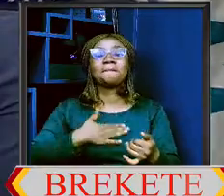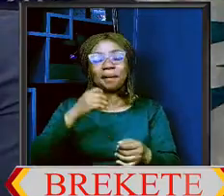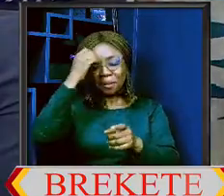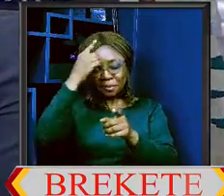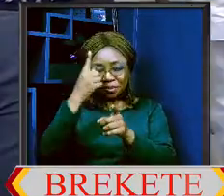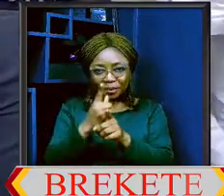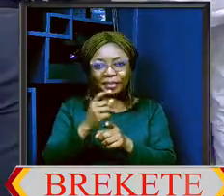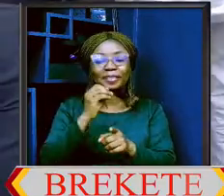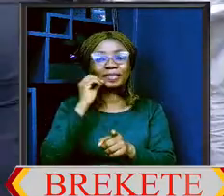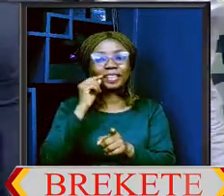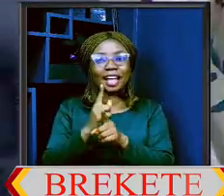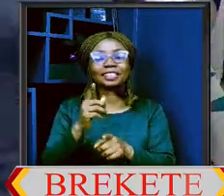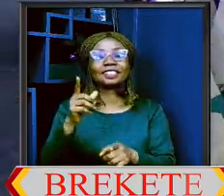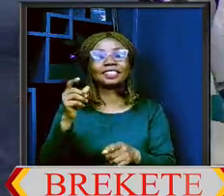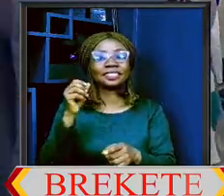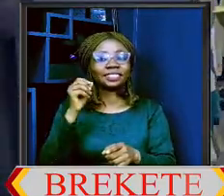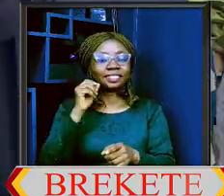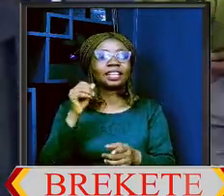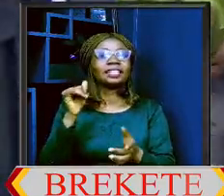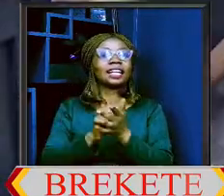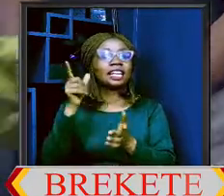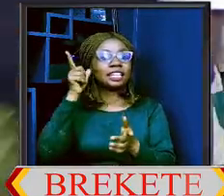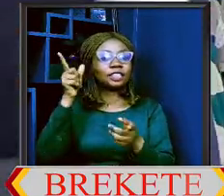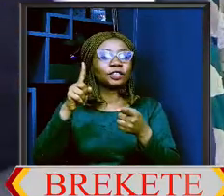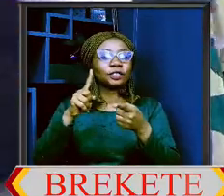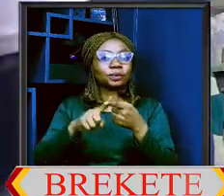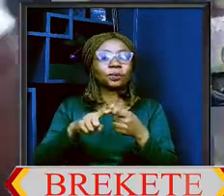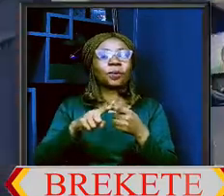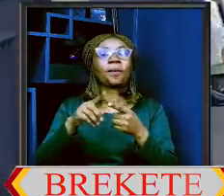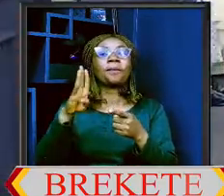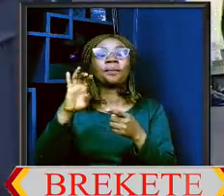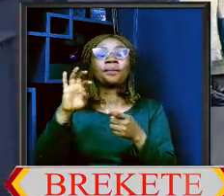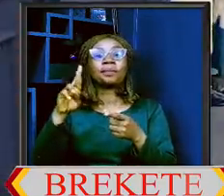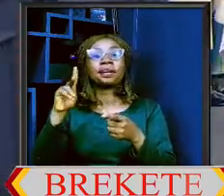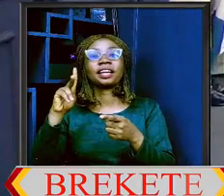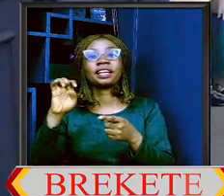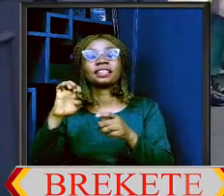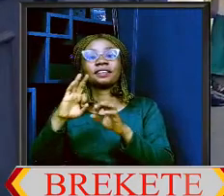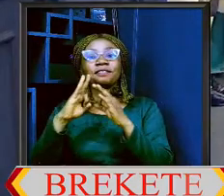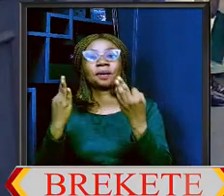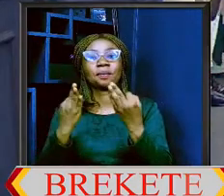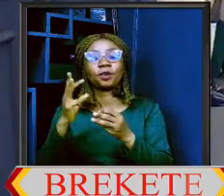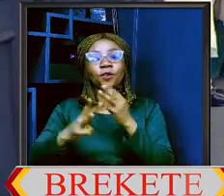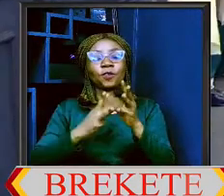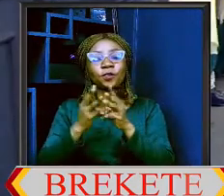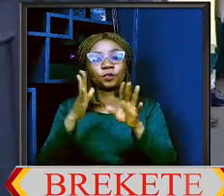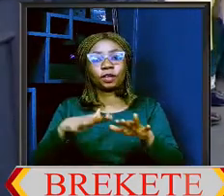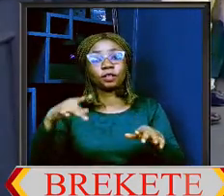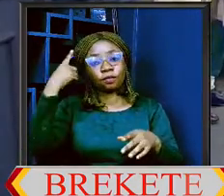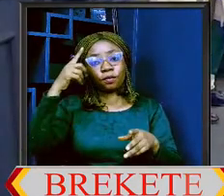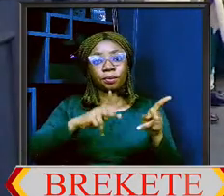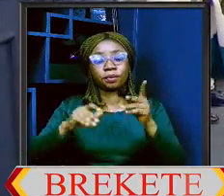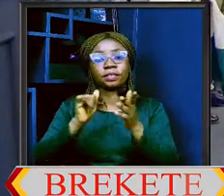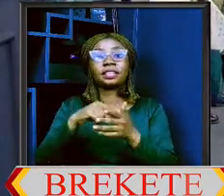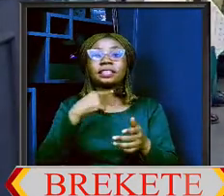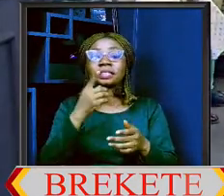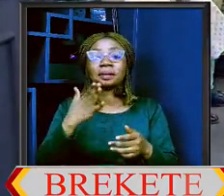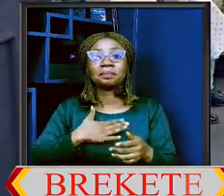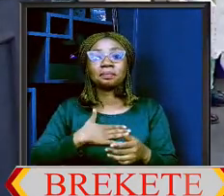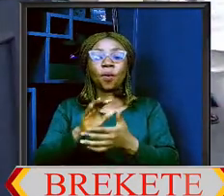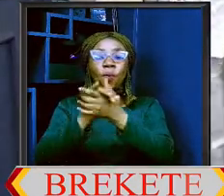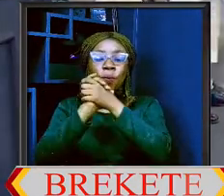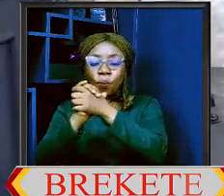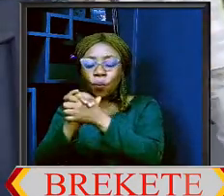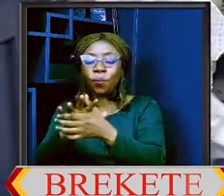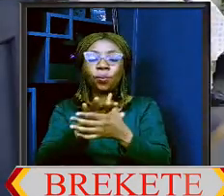sisters where they listen to bre and watch Breet family worldwide for those of tell me